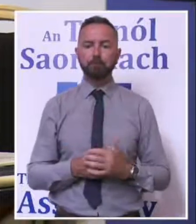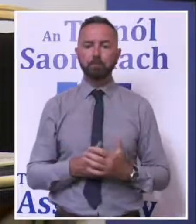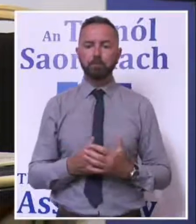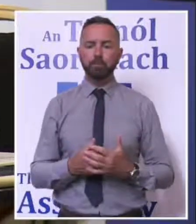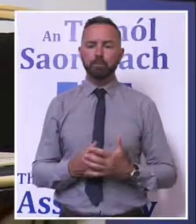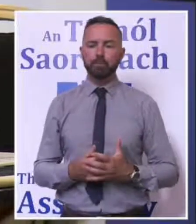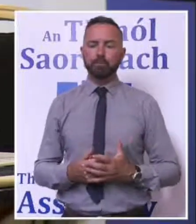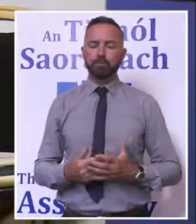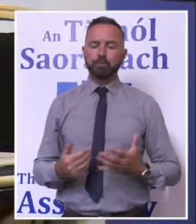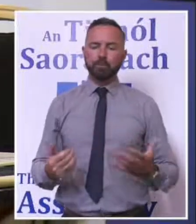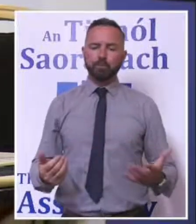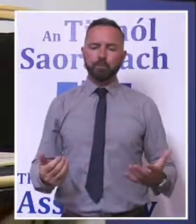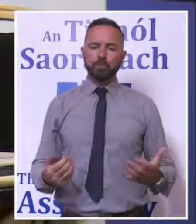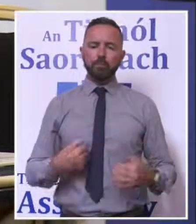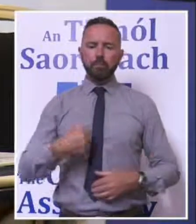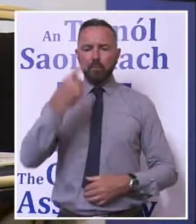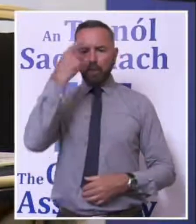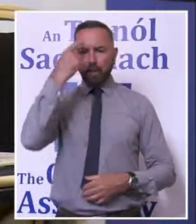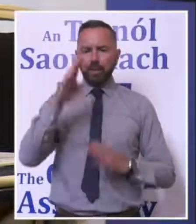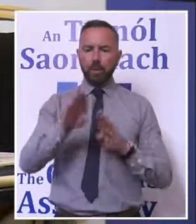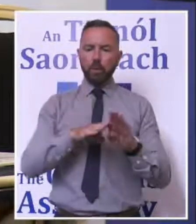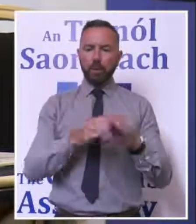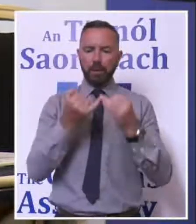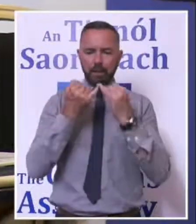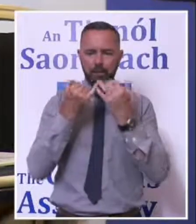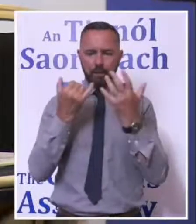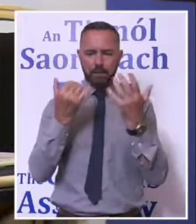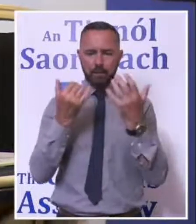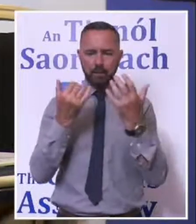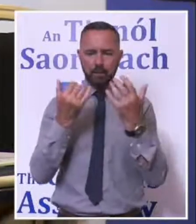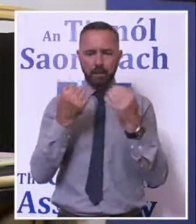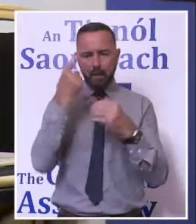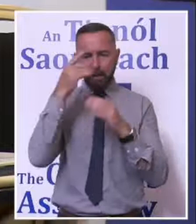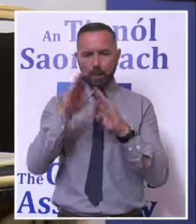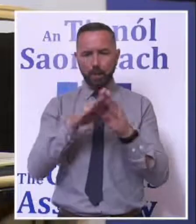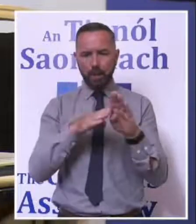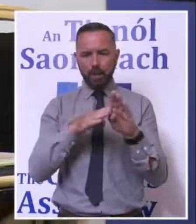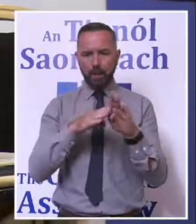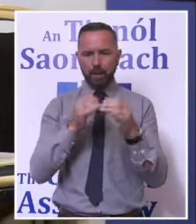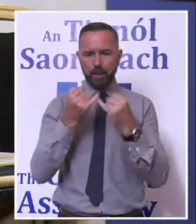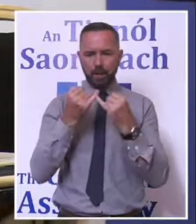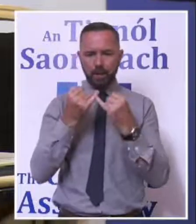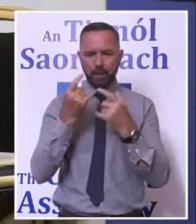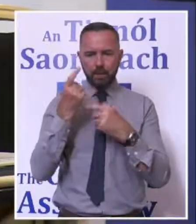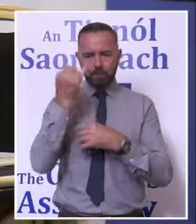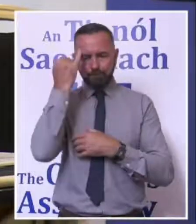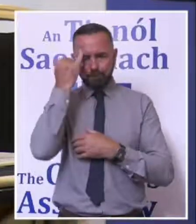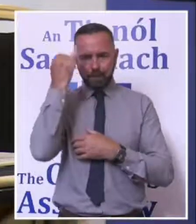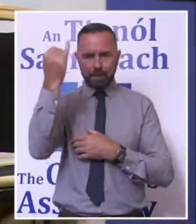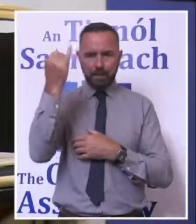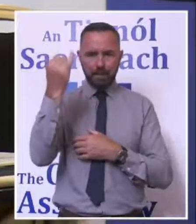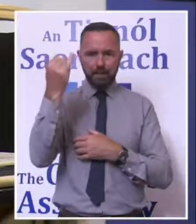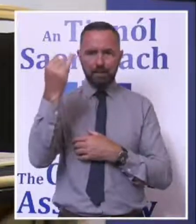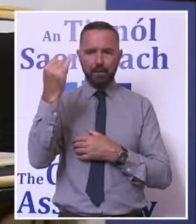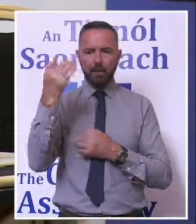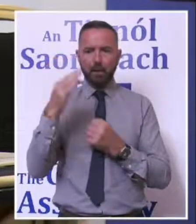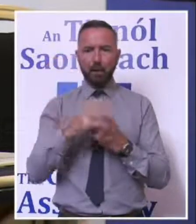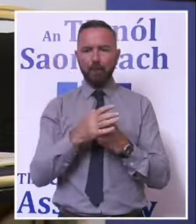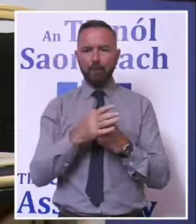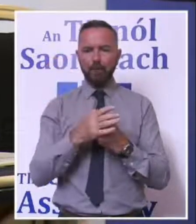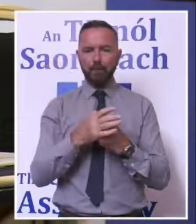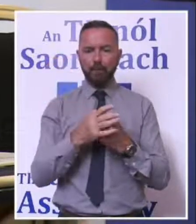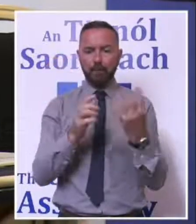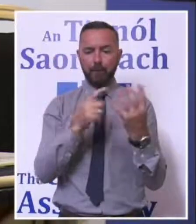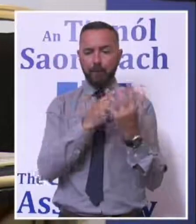I think with the idea, and it was just floated obviously, of, we'd say, a combined